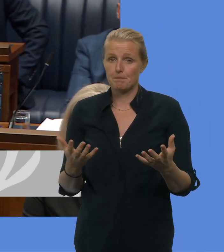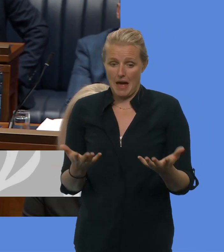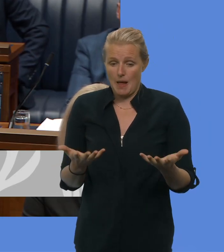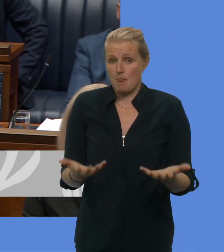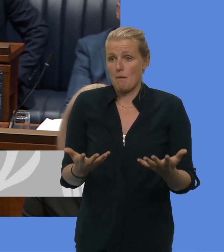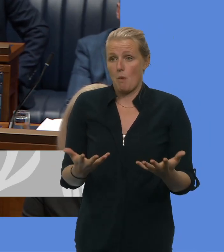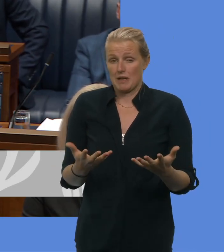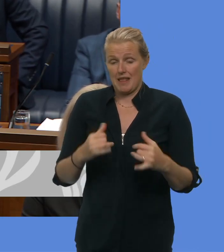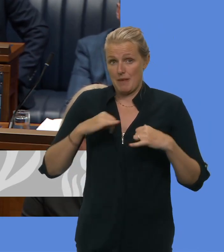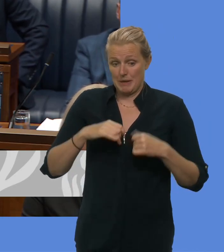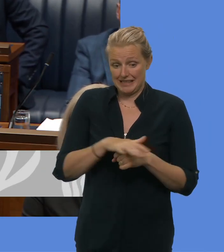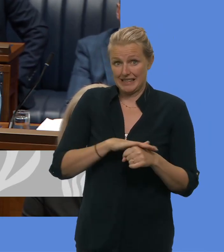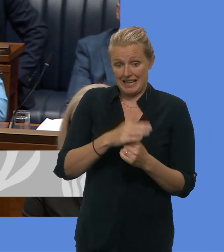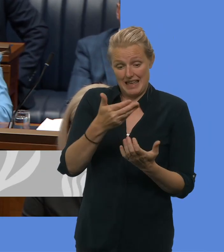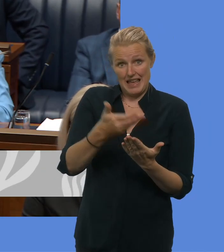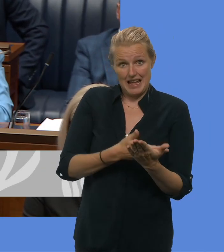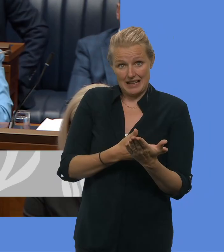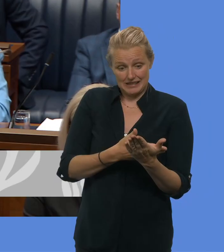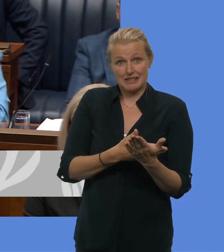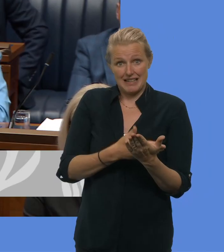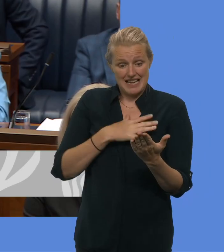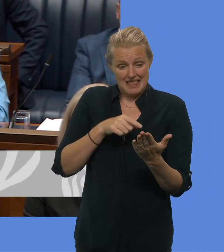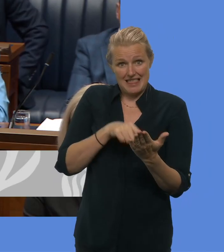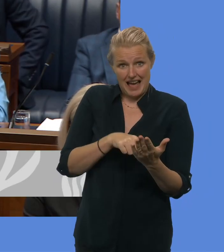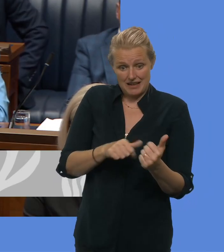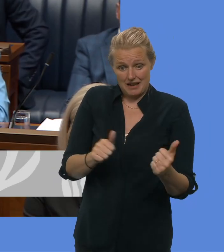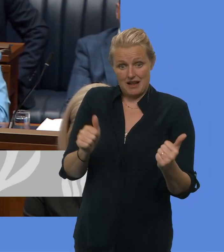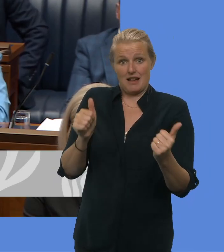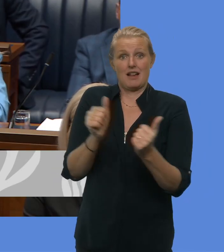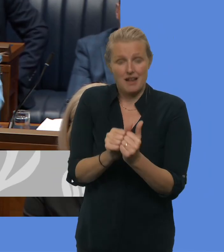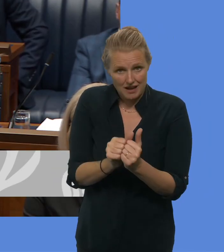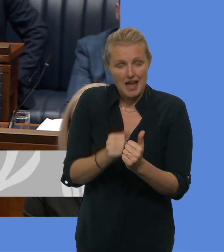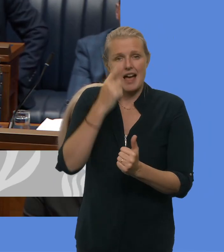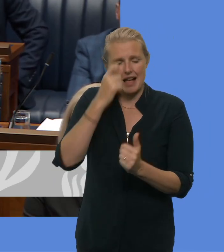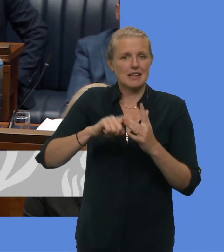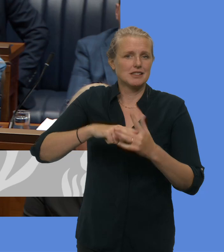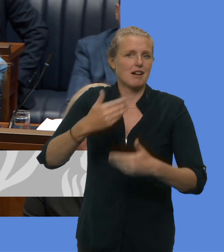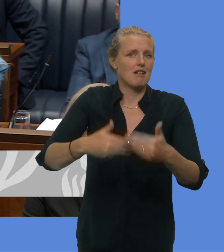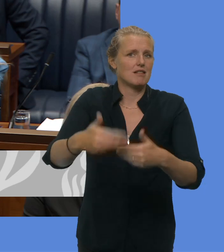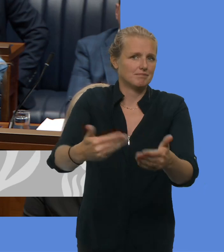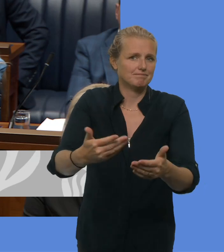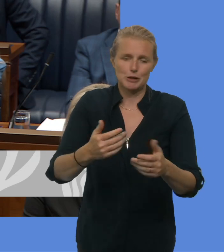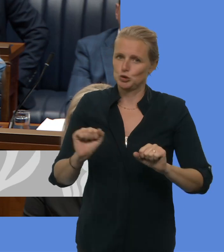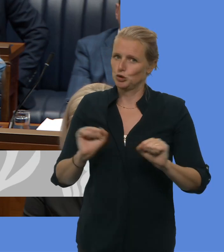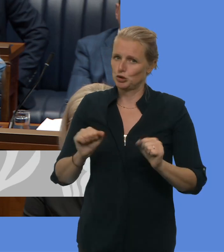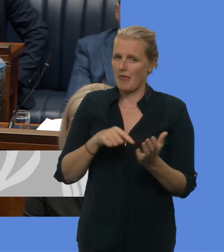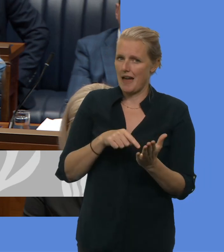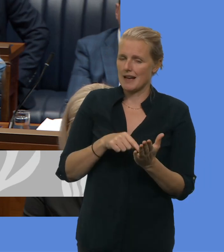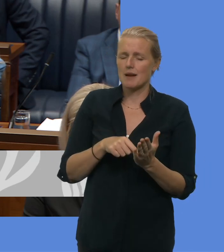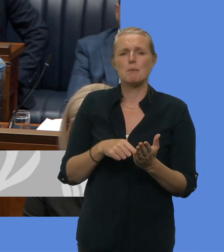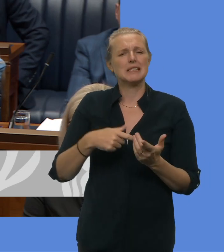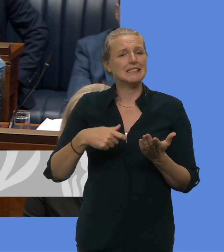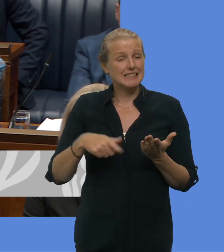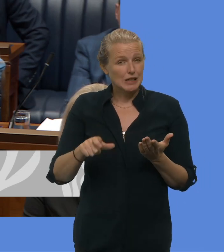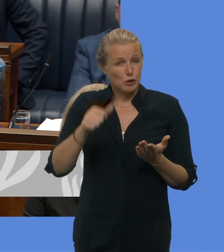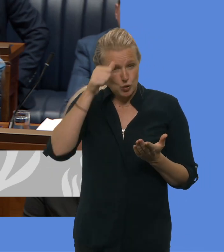the business case being able to bring that particular next phase to a conclusion. But there are still, as the member understands,